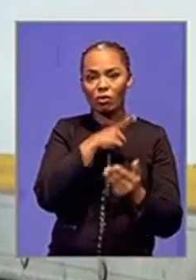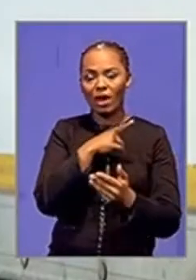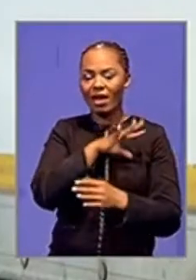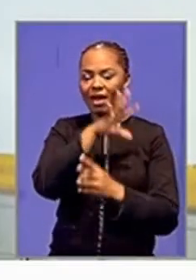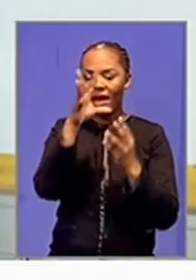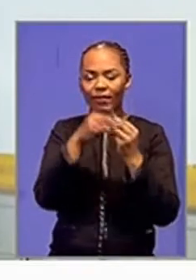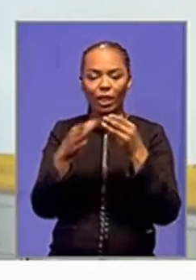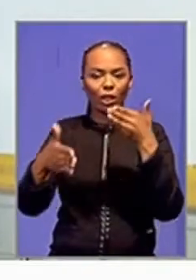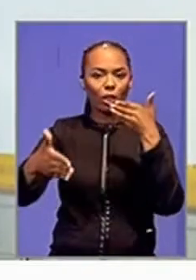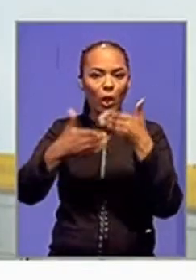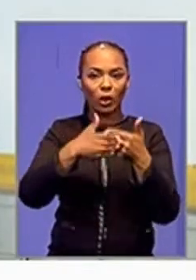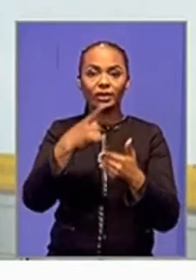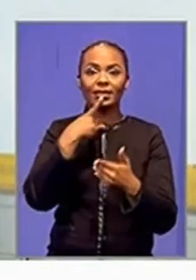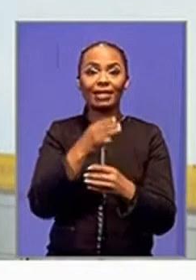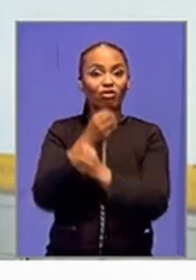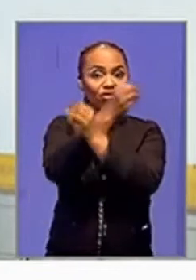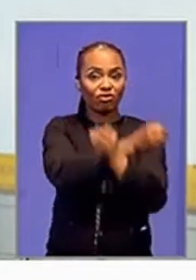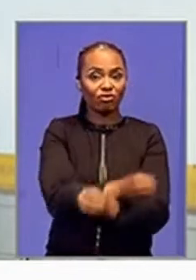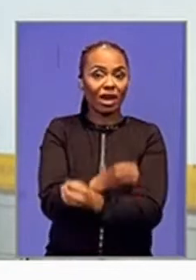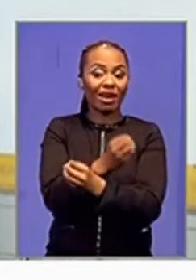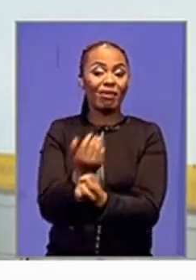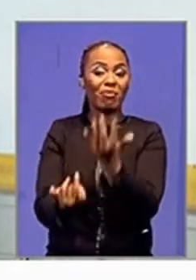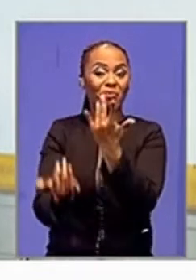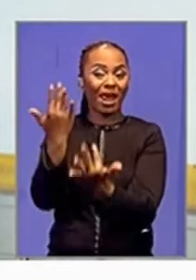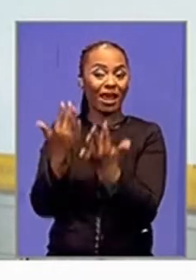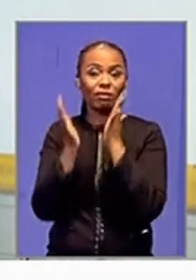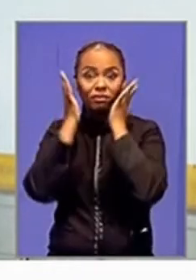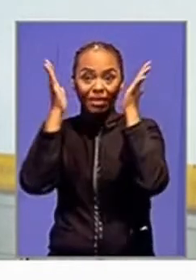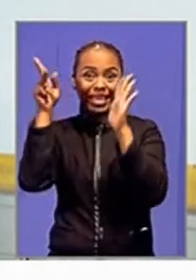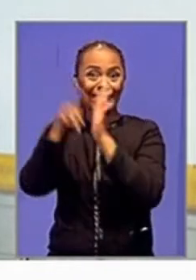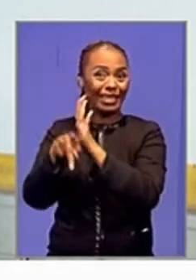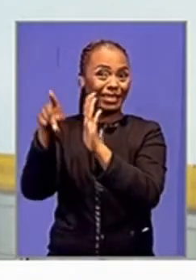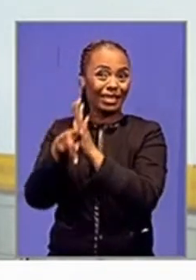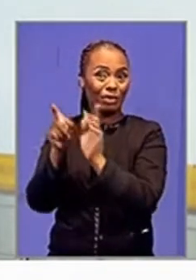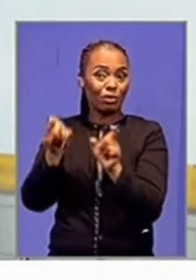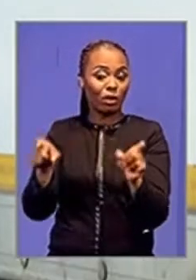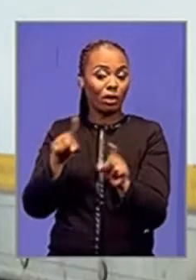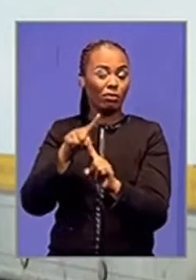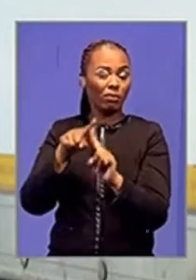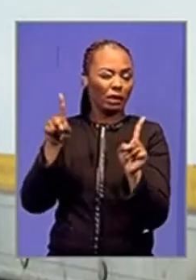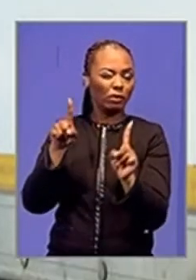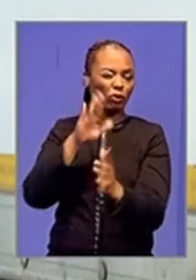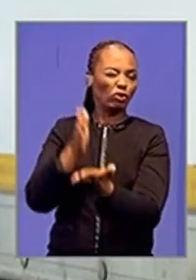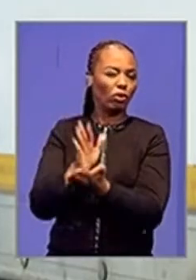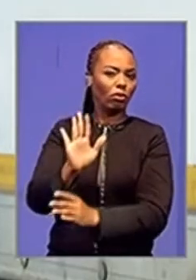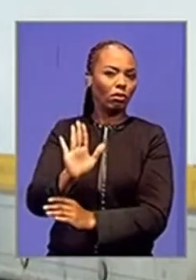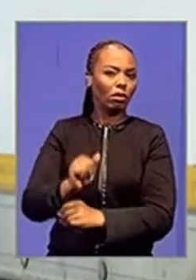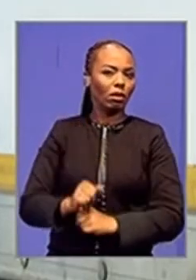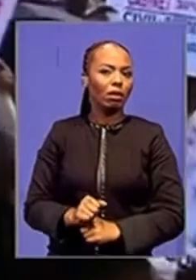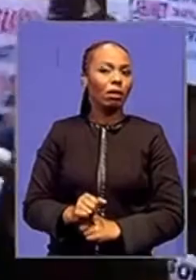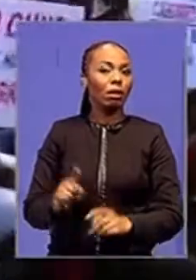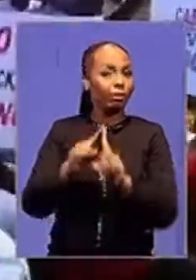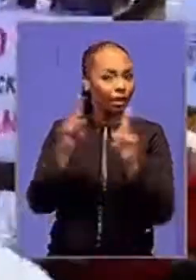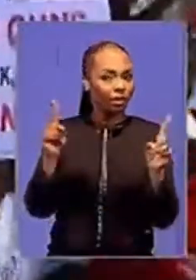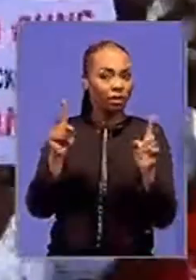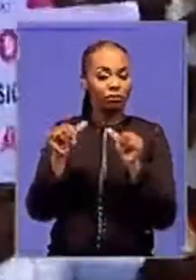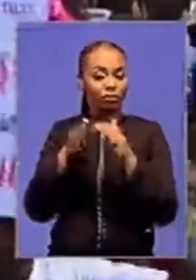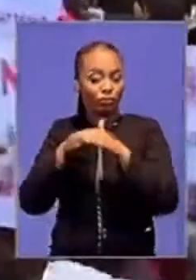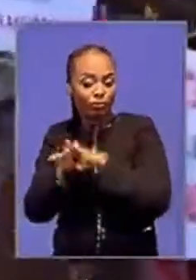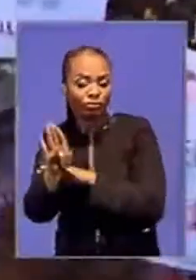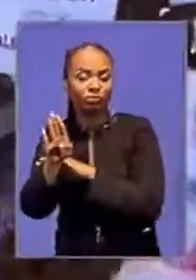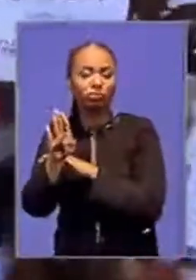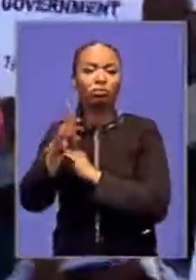they're burning trucks that side, killing people or what. I'm not sure. And we can't go through. Badudi ba